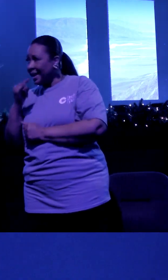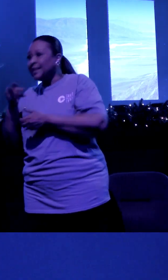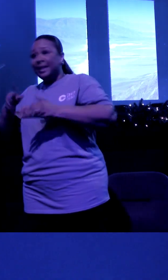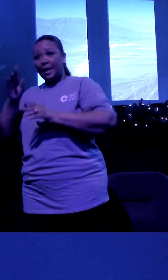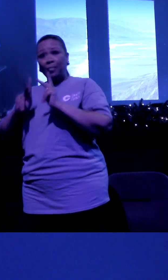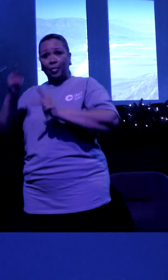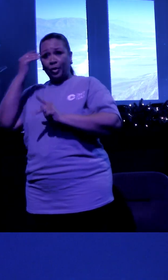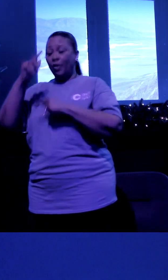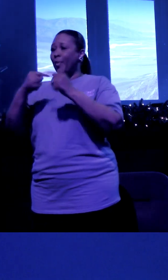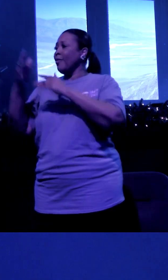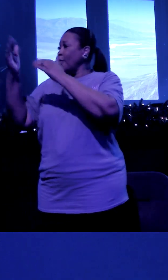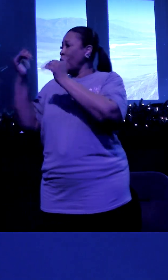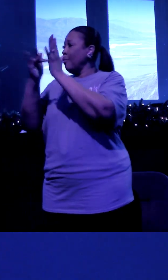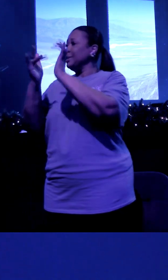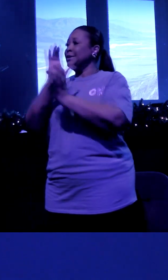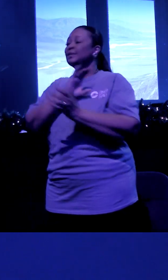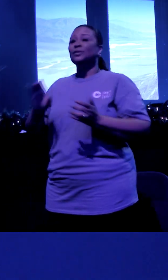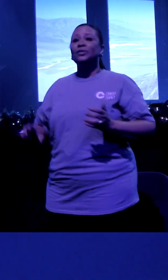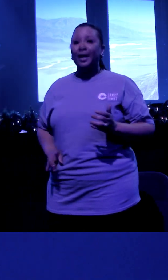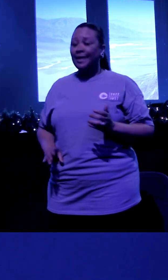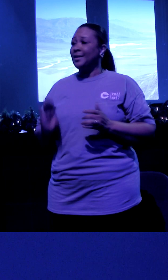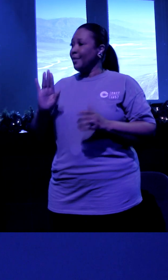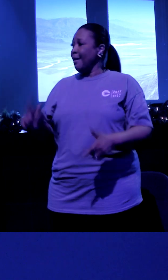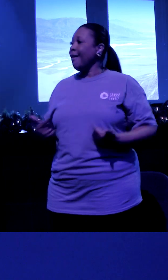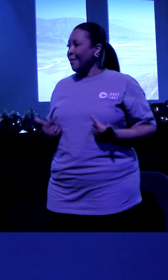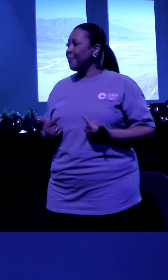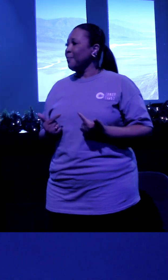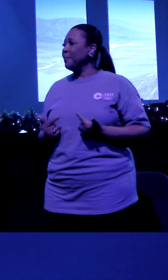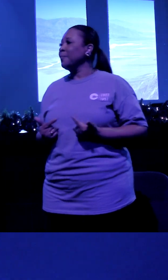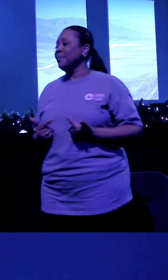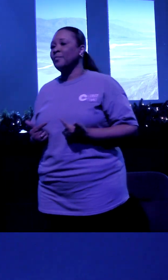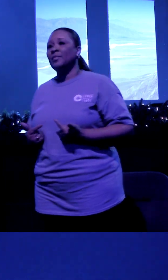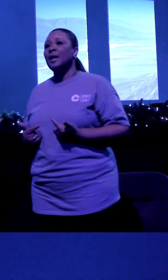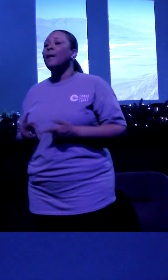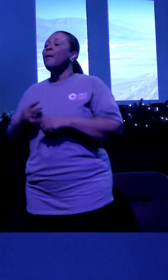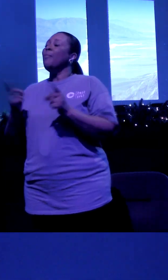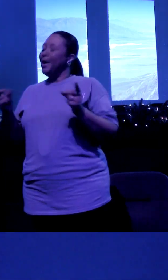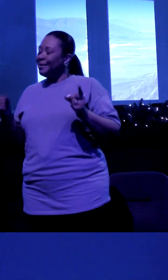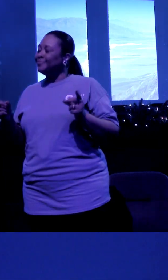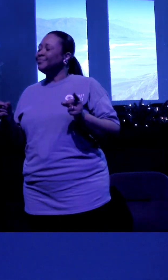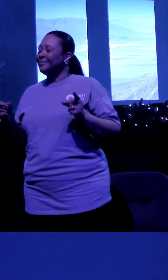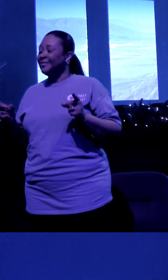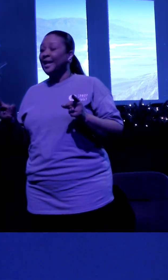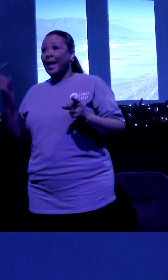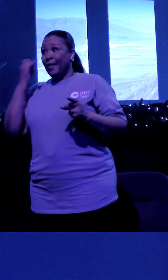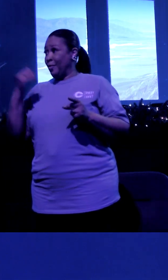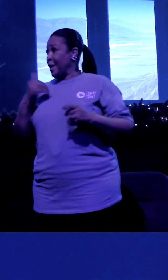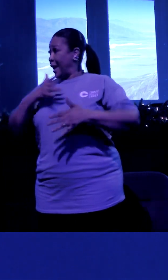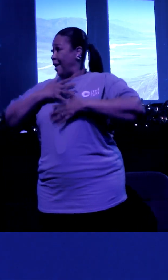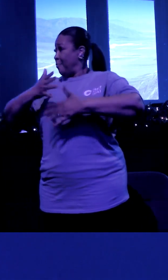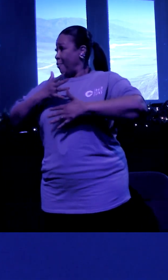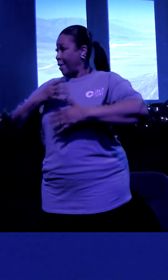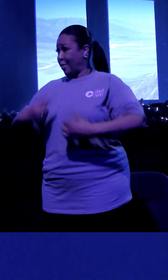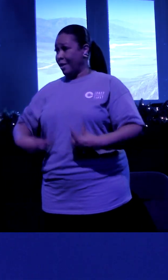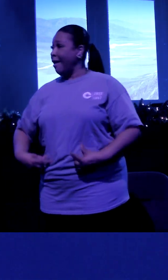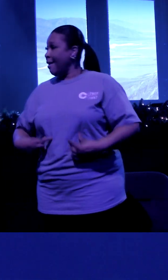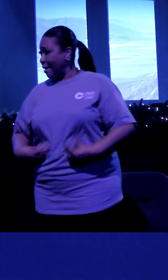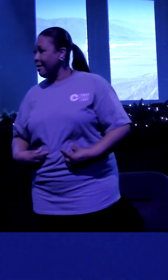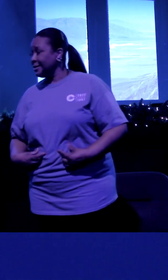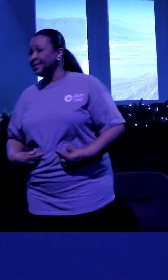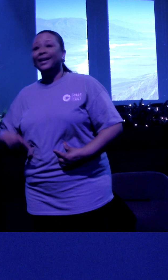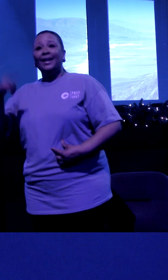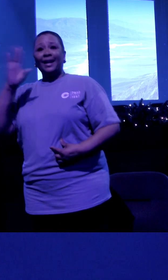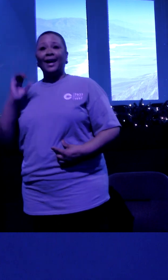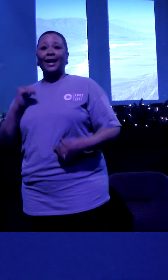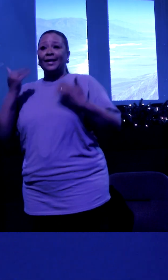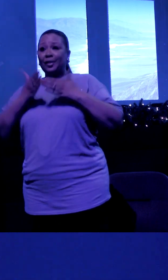know about the hope of Jesus in their life. But here's the thing, as long as we have breath in our lungs, God